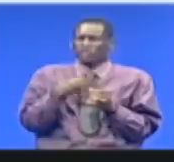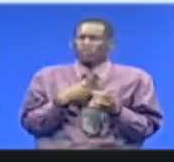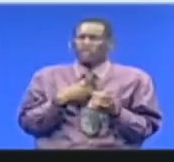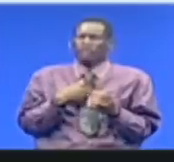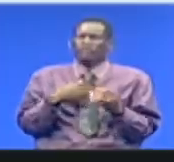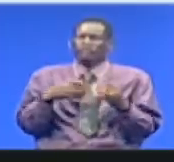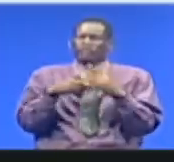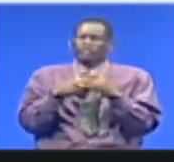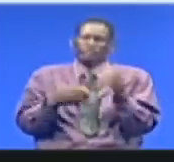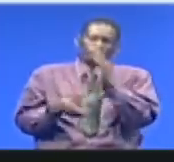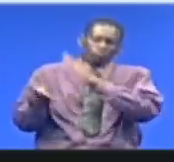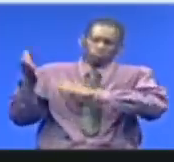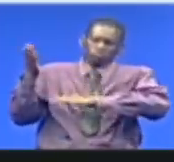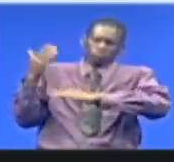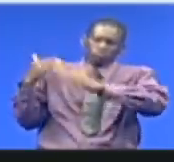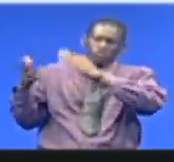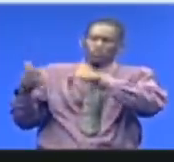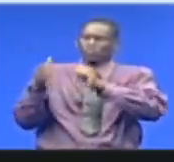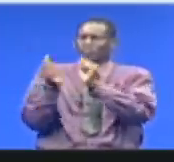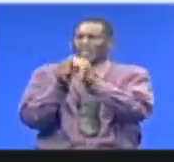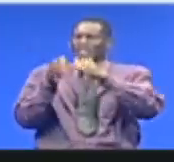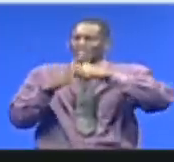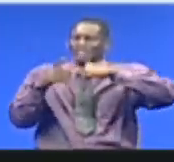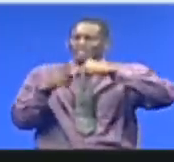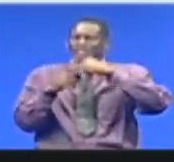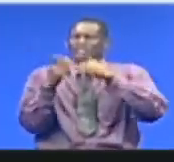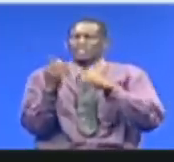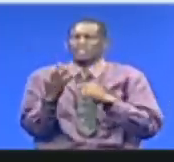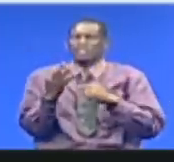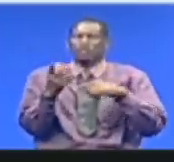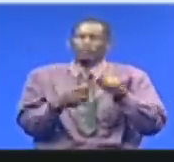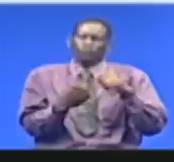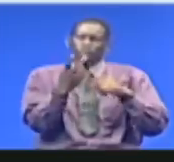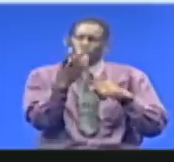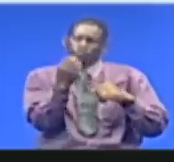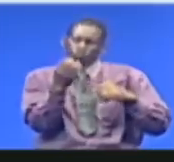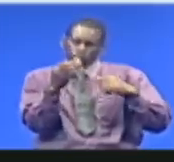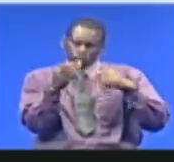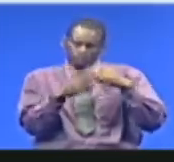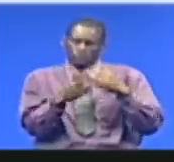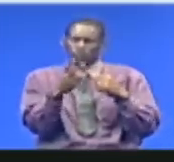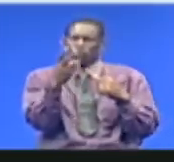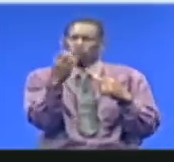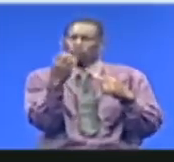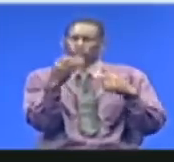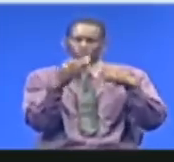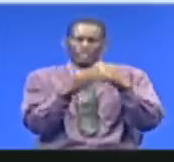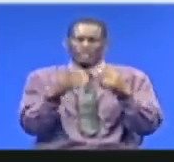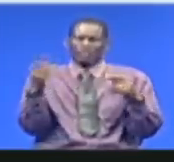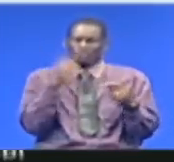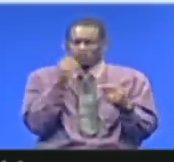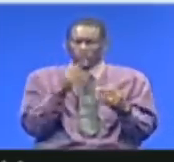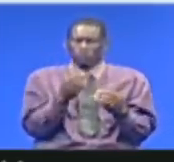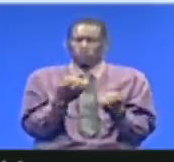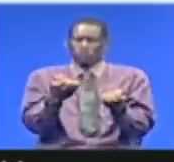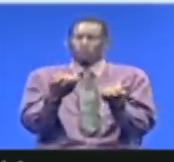from 1963. Yeah. But from 2007, 2008 violence, there needed to be a